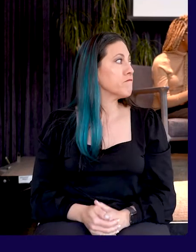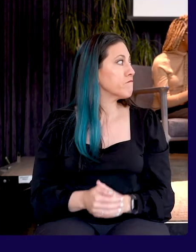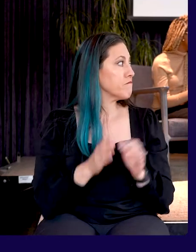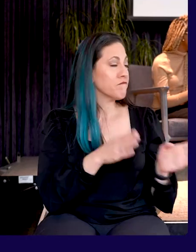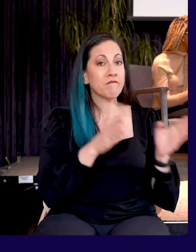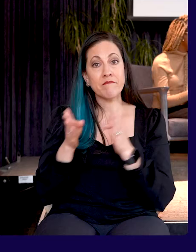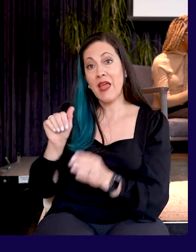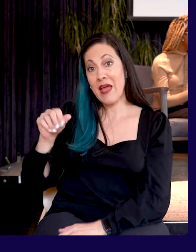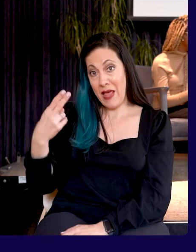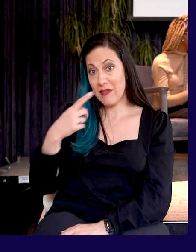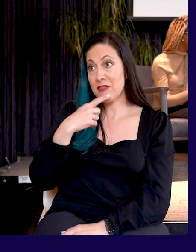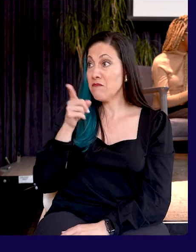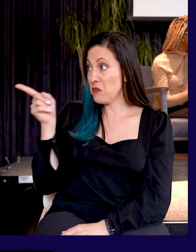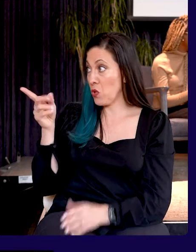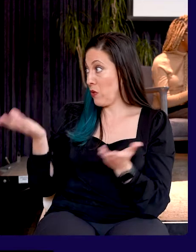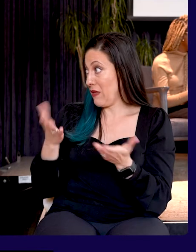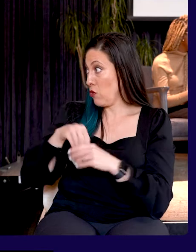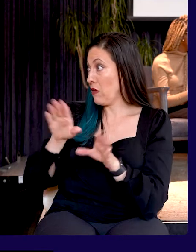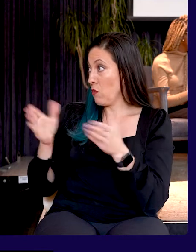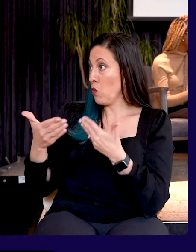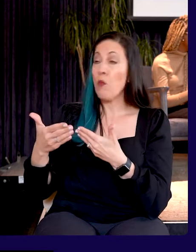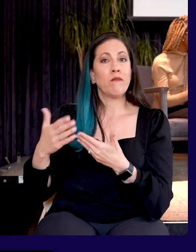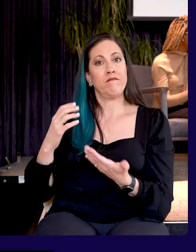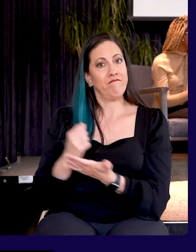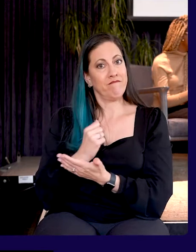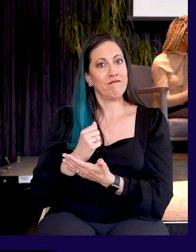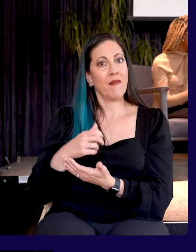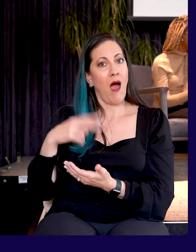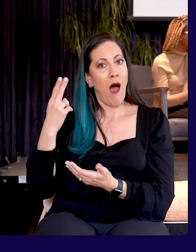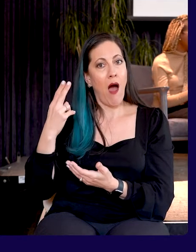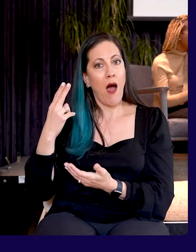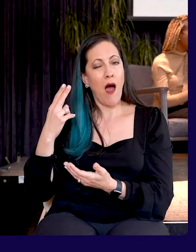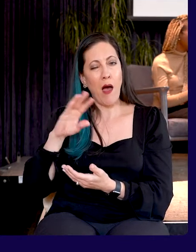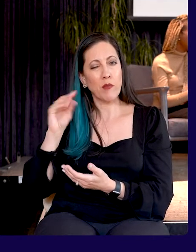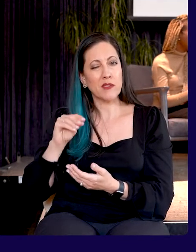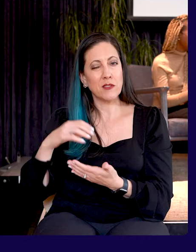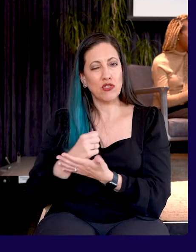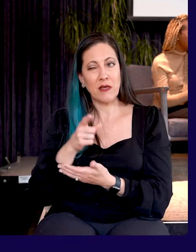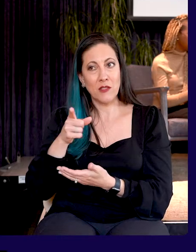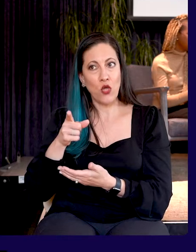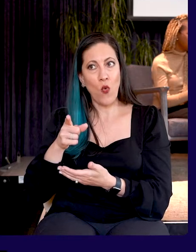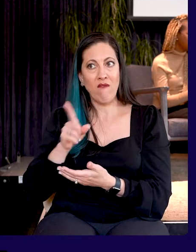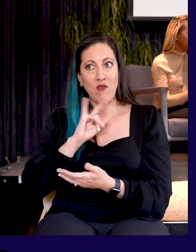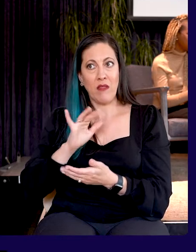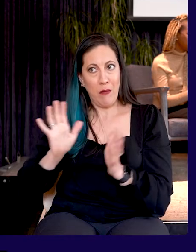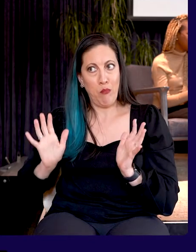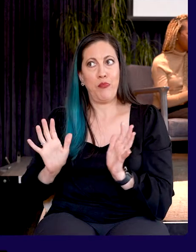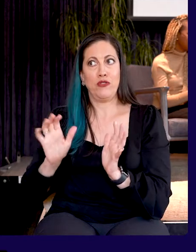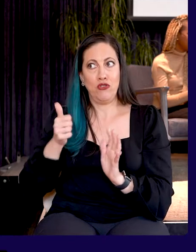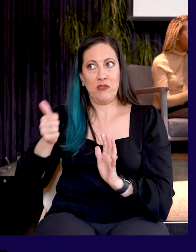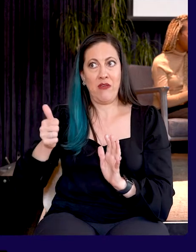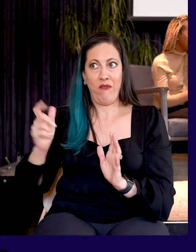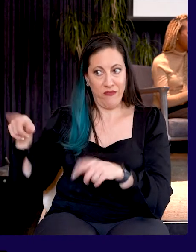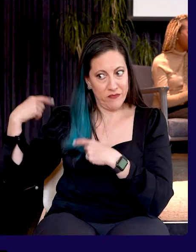So if you're in this room, I think chances are high that you are a person who has really pushed yourself a lot for a lot of your life and also